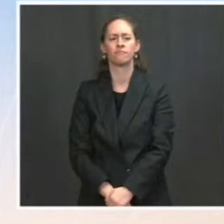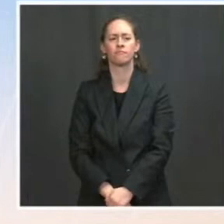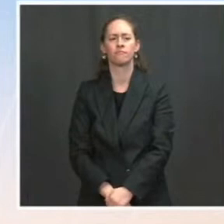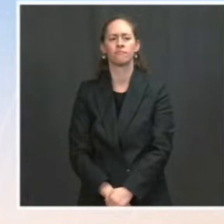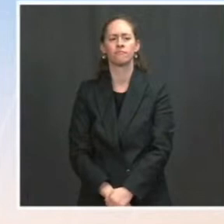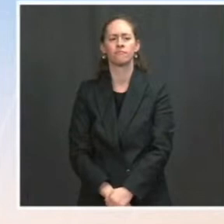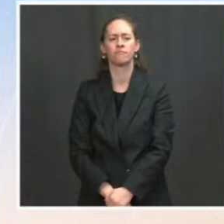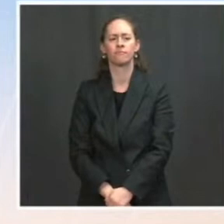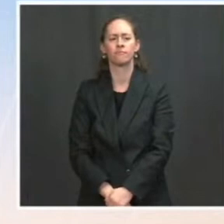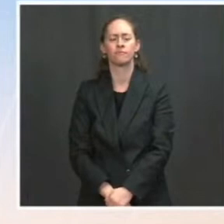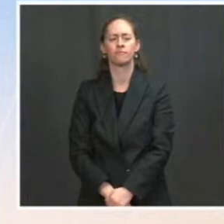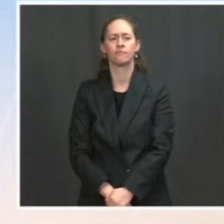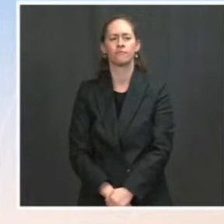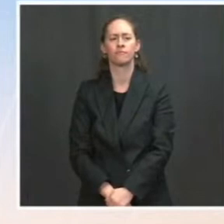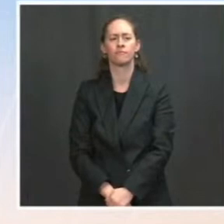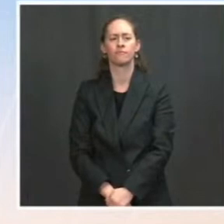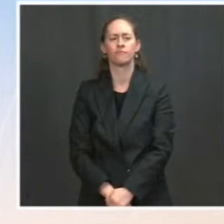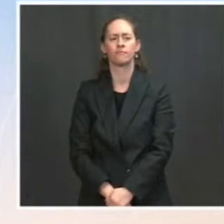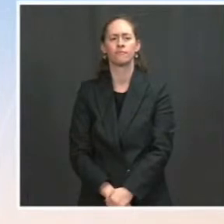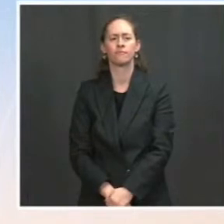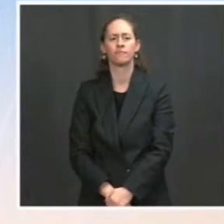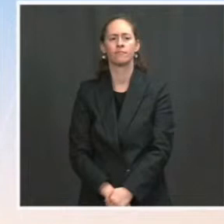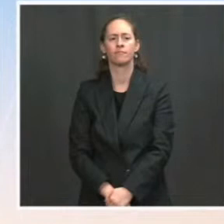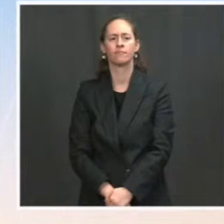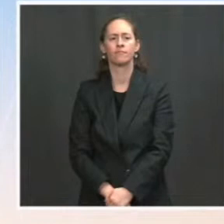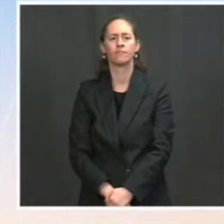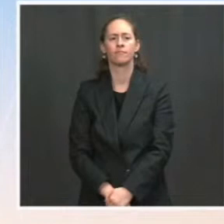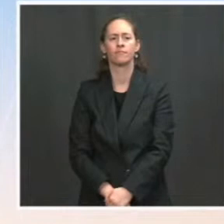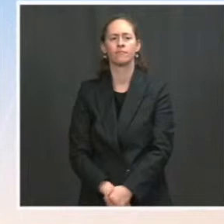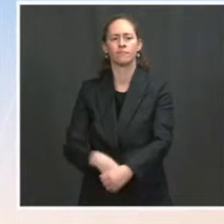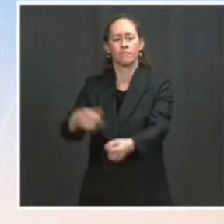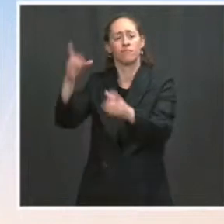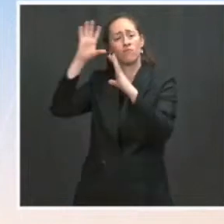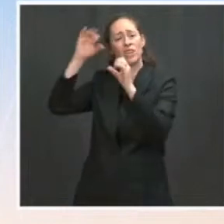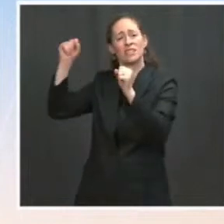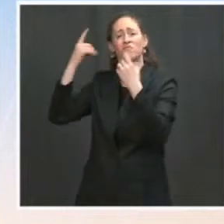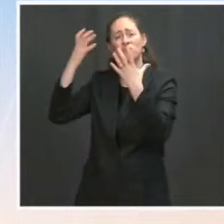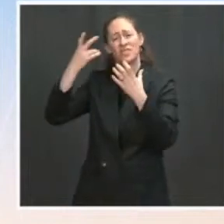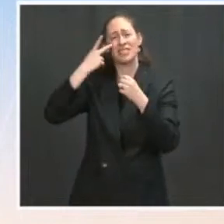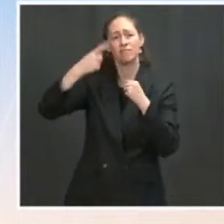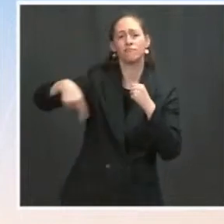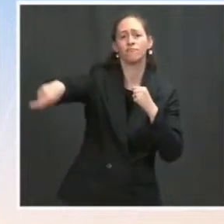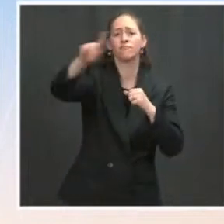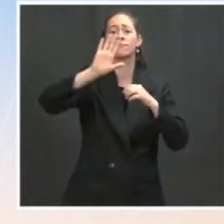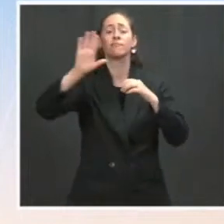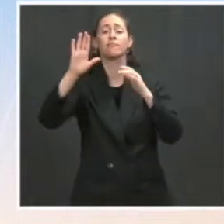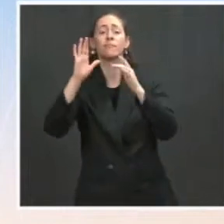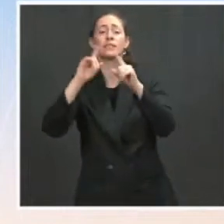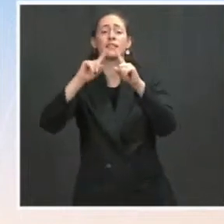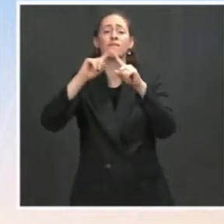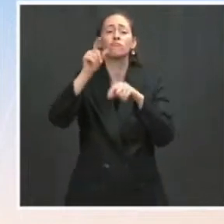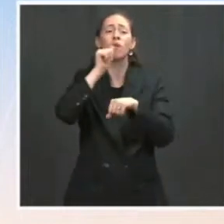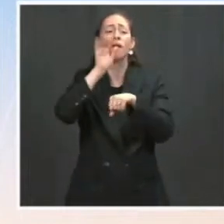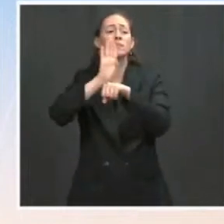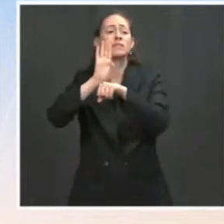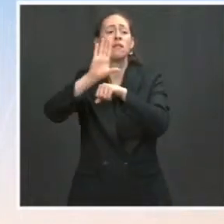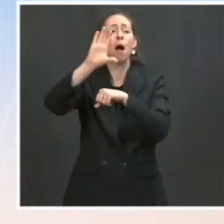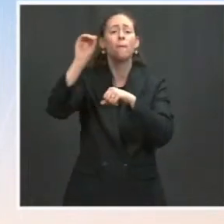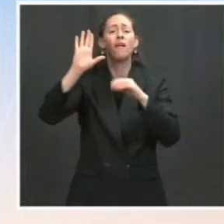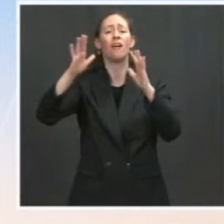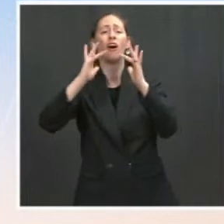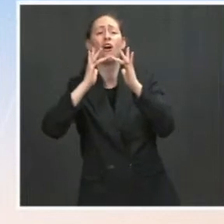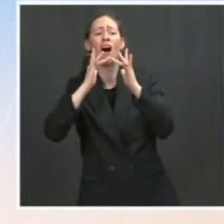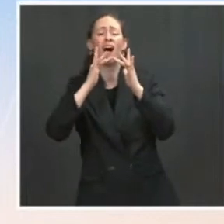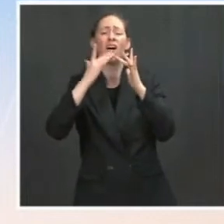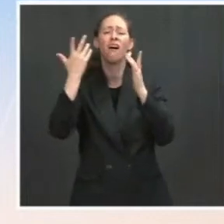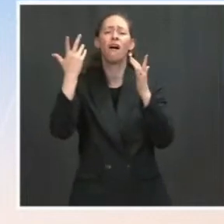private sector owners of critical infrastructure to focus on improving cybersecurity, and the government remains open and willing as a partner to support